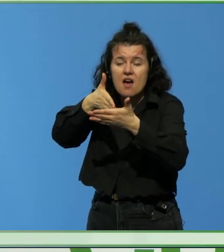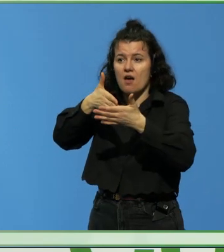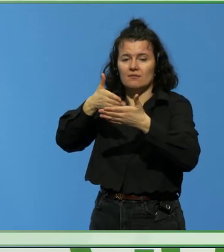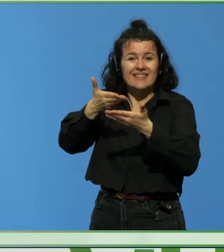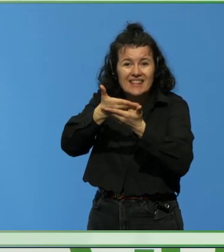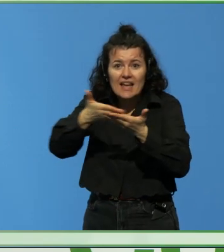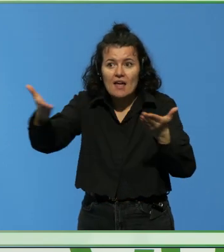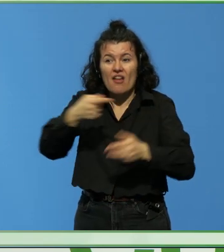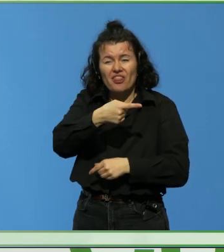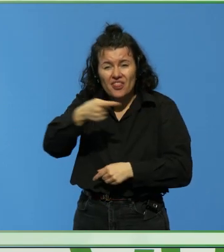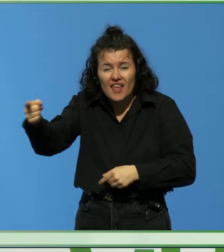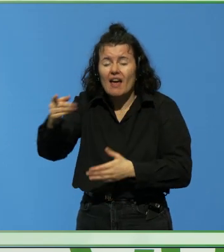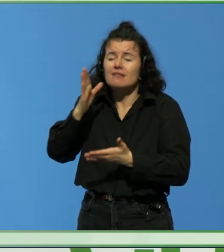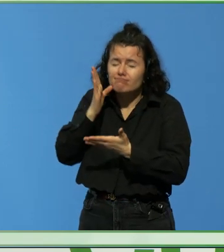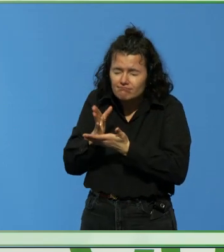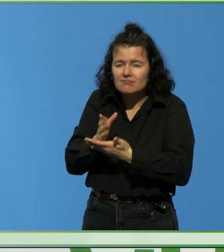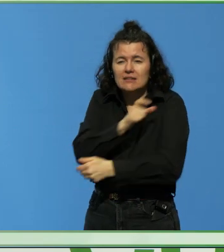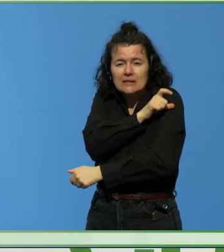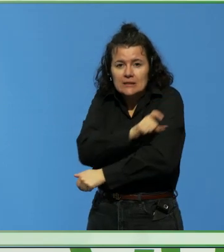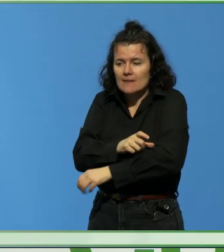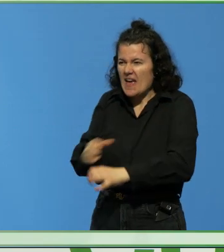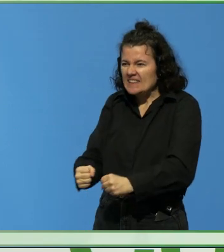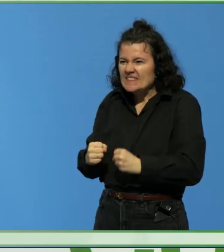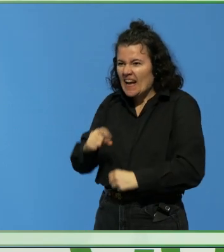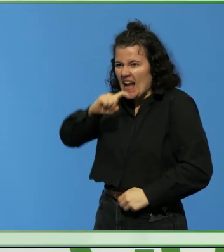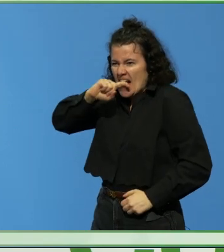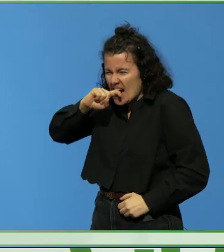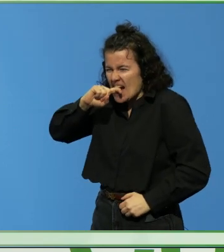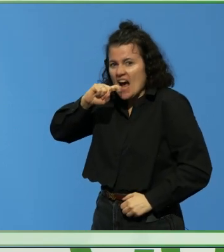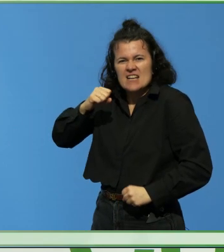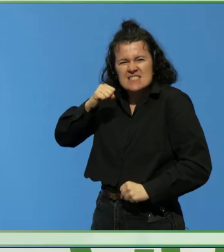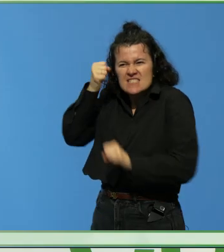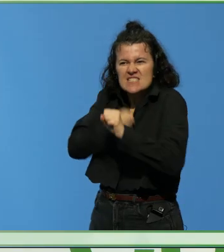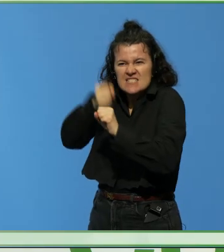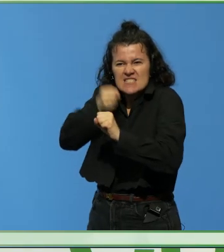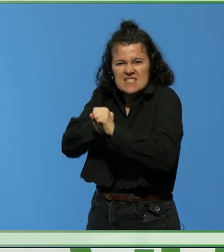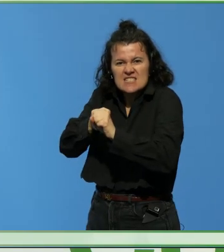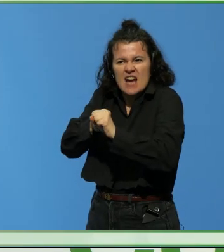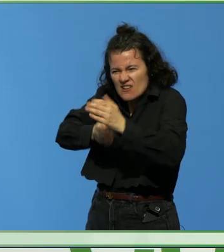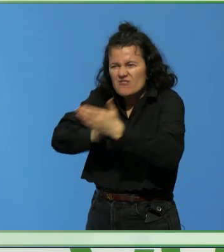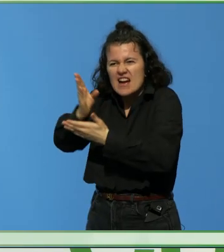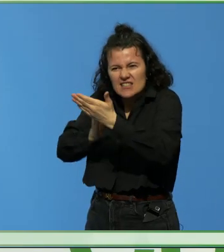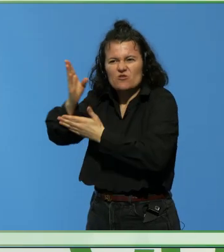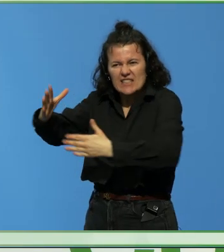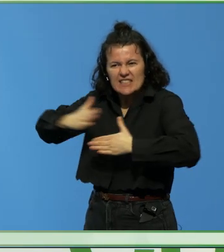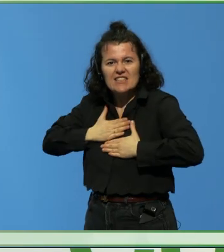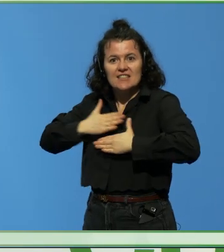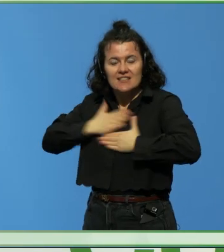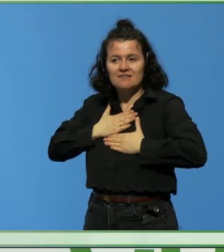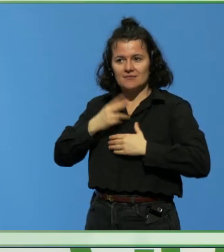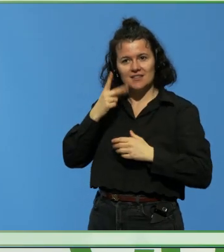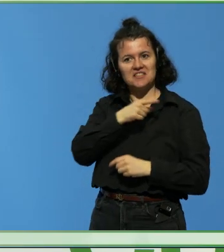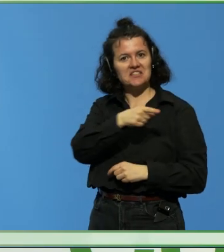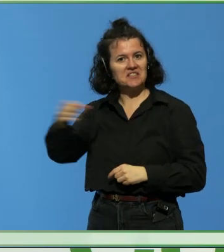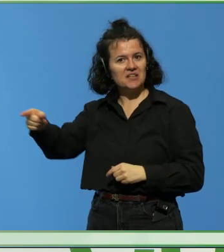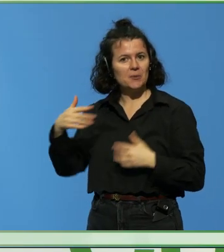are the resilient, who are survivors, who are fighting for their rights. And we always say, the